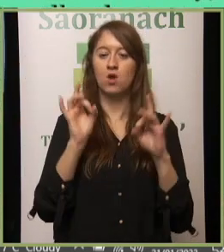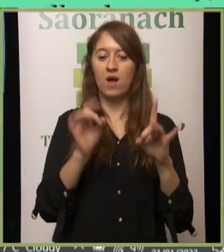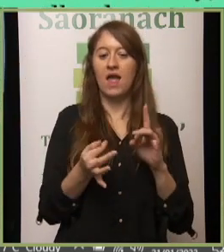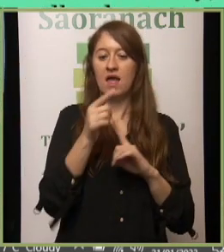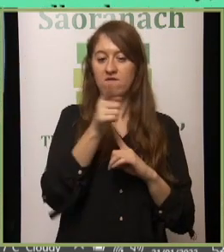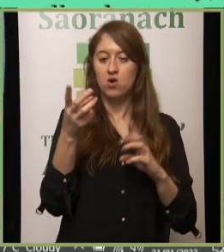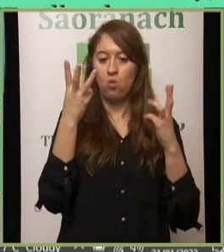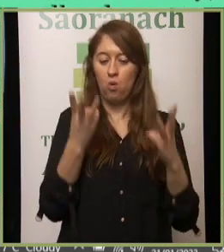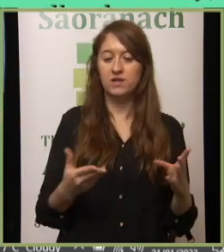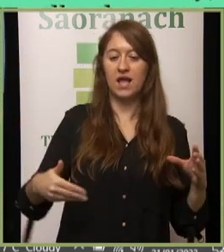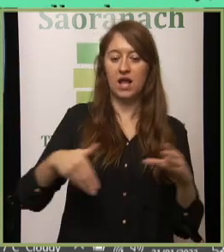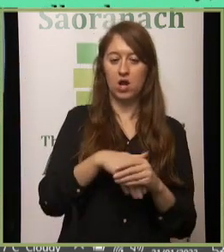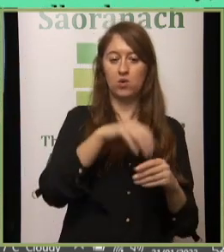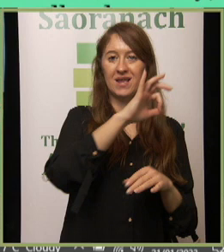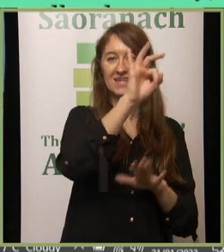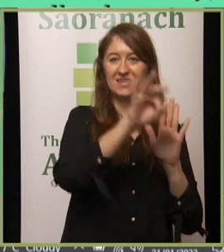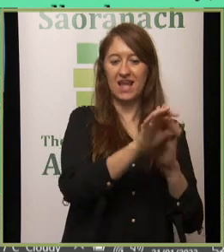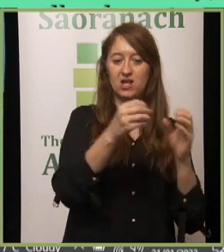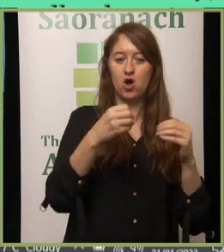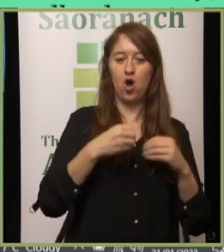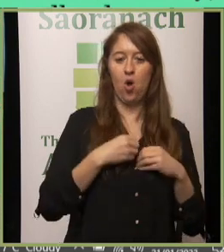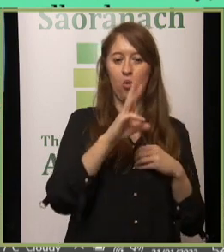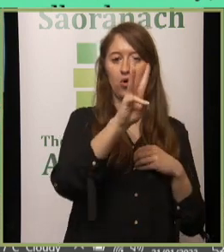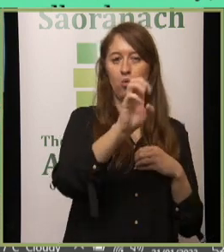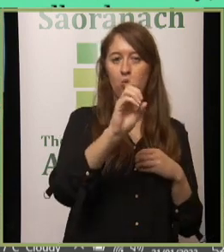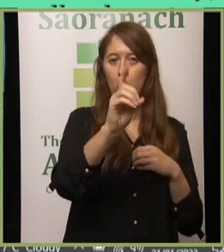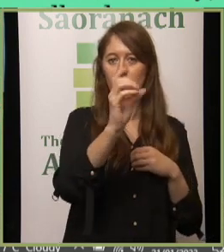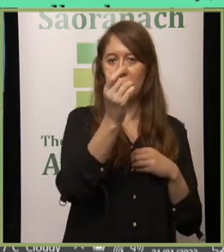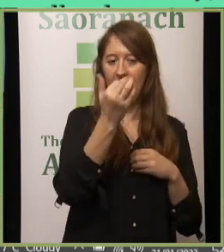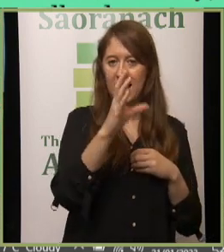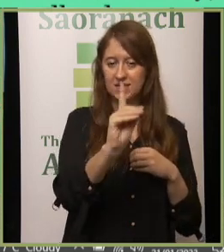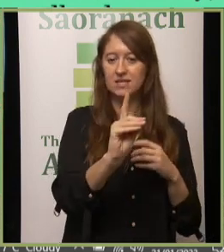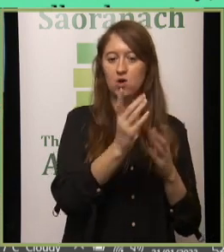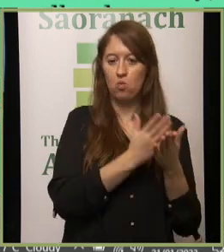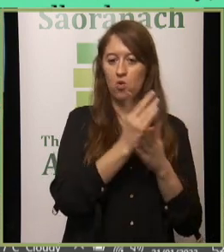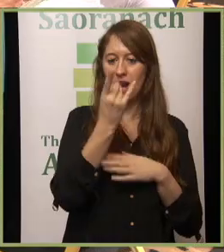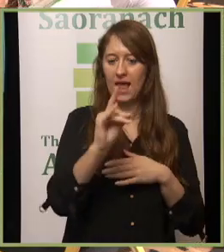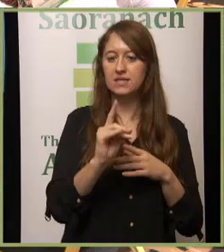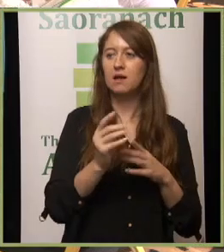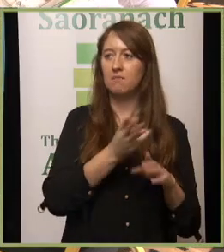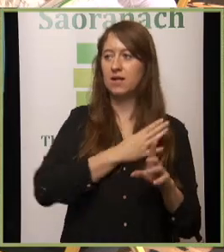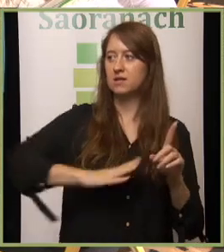including state-owned woodlands as opposed to just woodlands, please raise your hand.